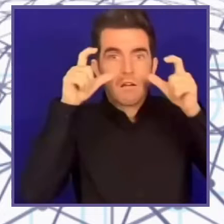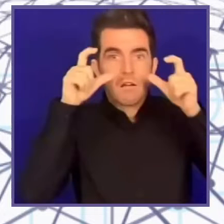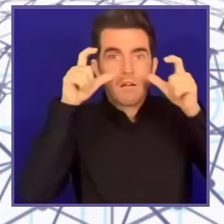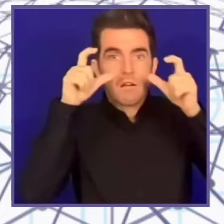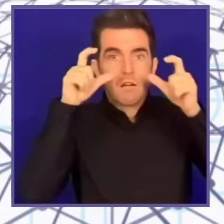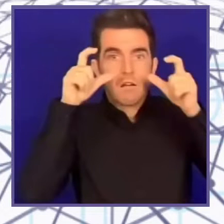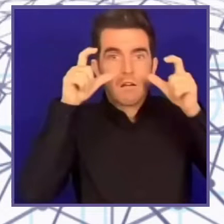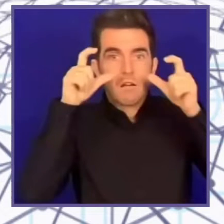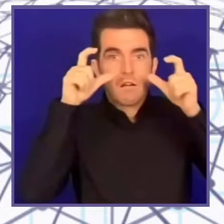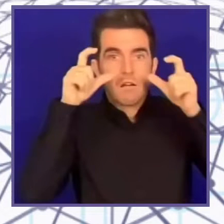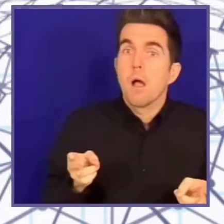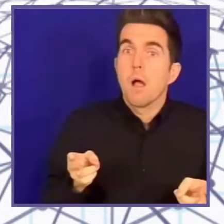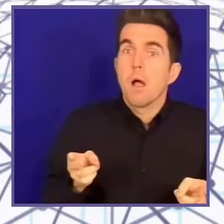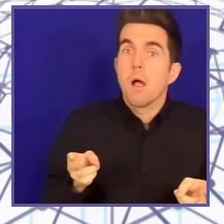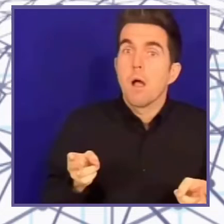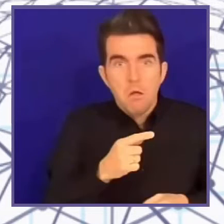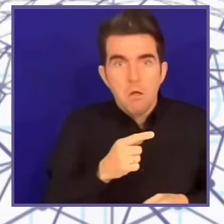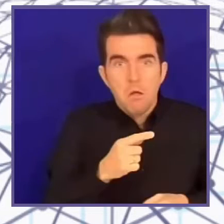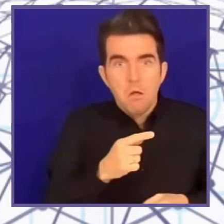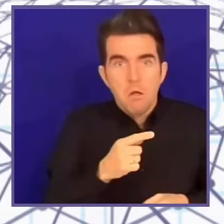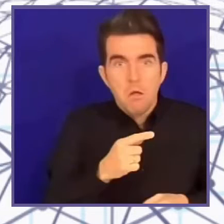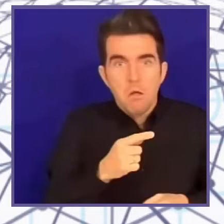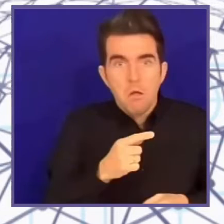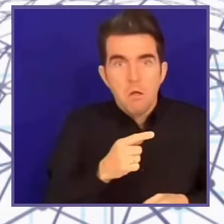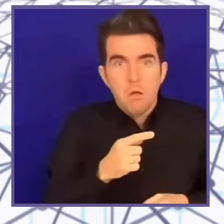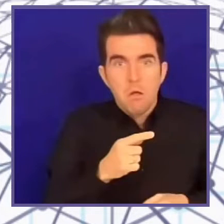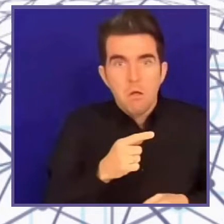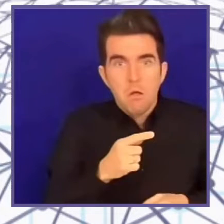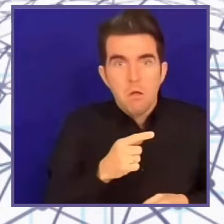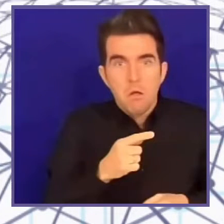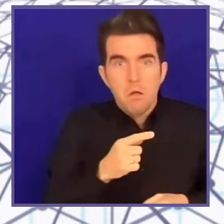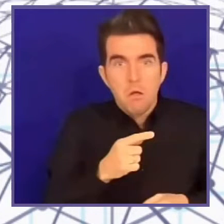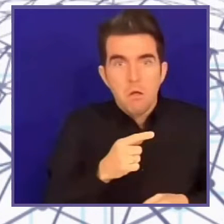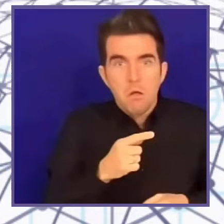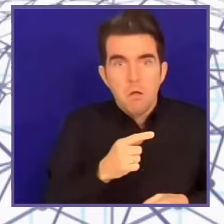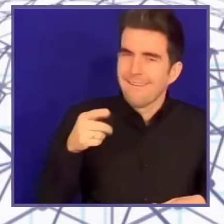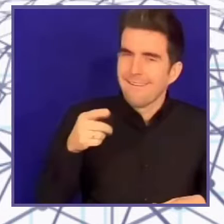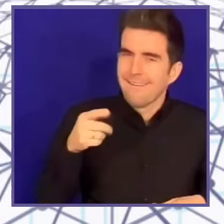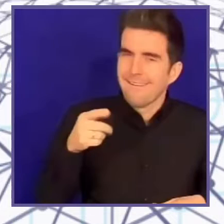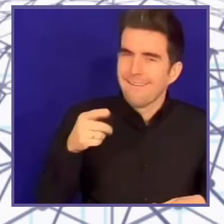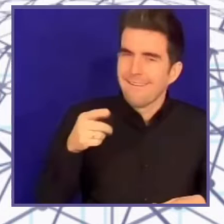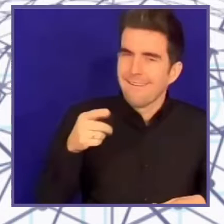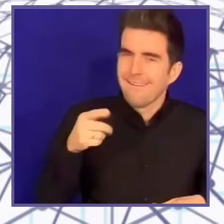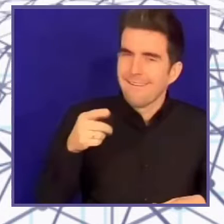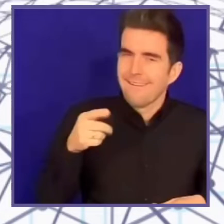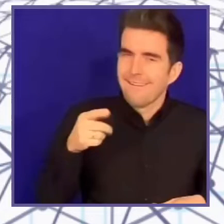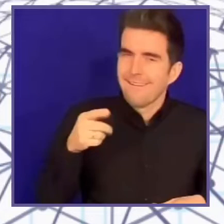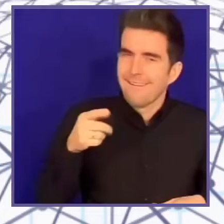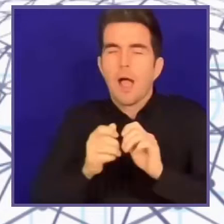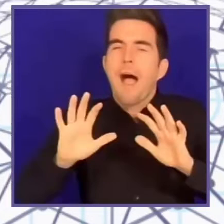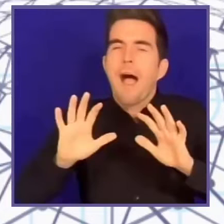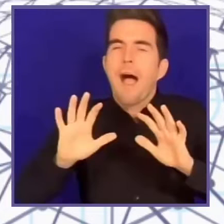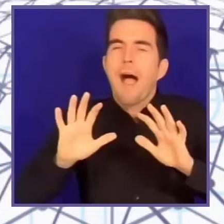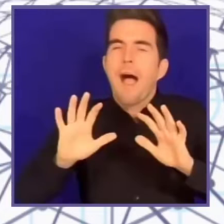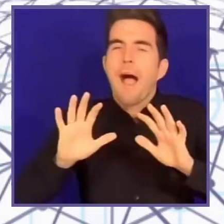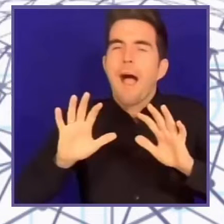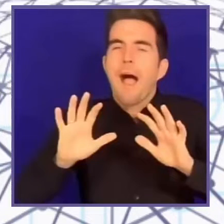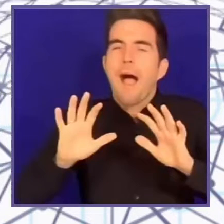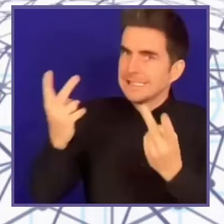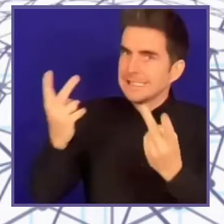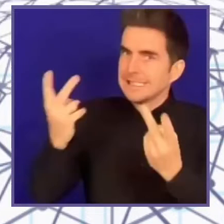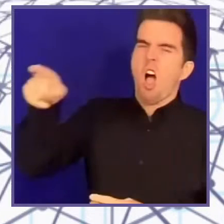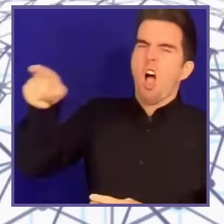at disability. So these are some things that we have been doing